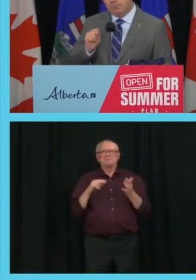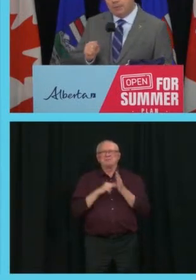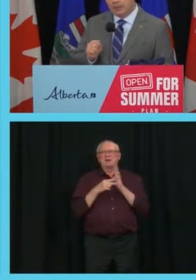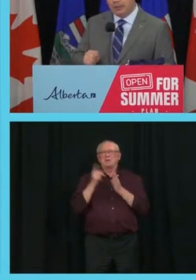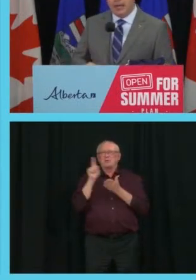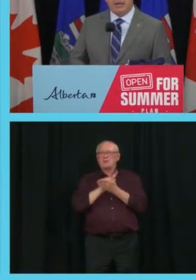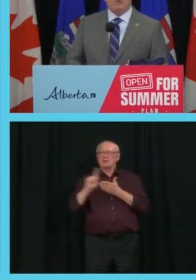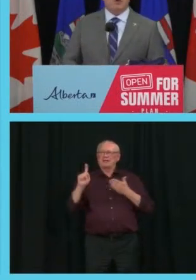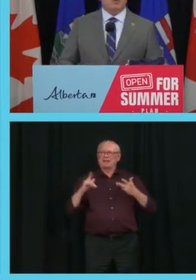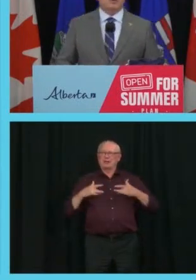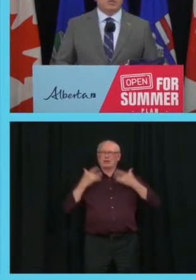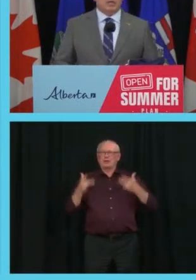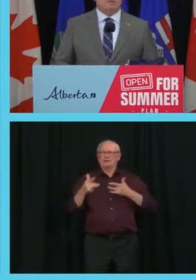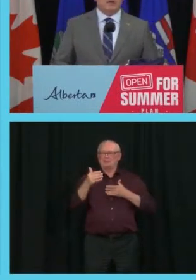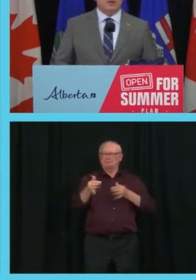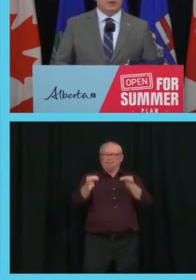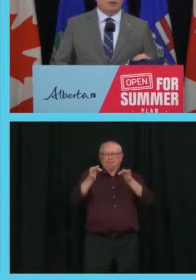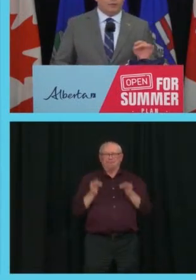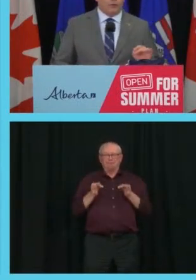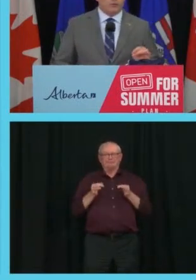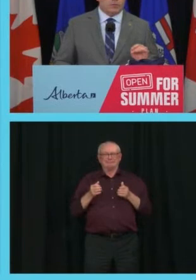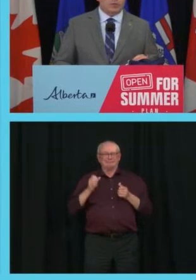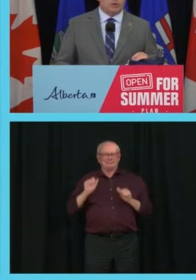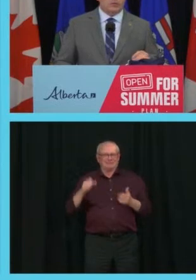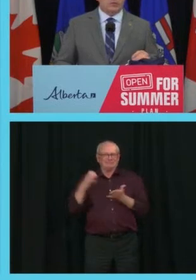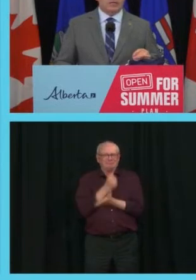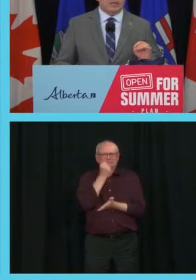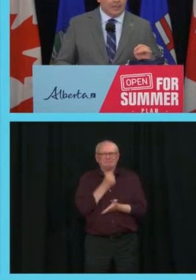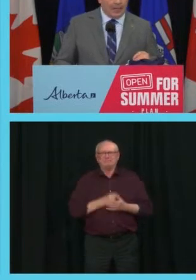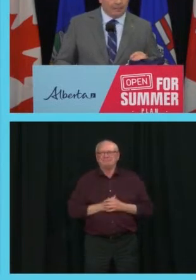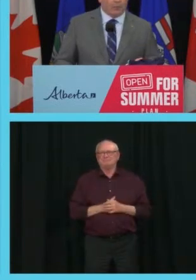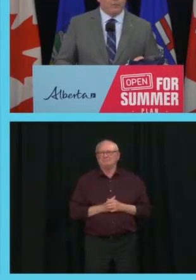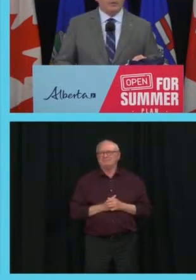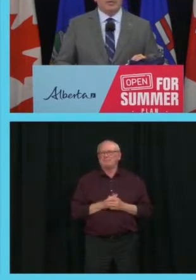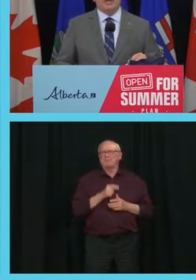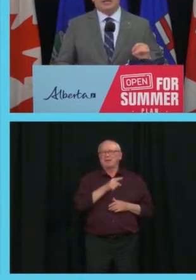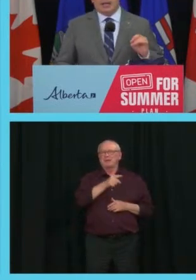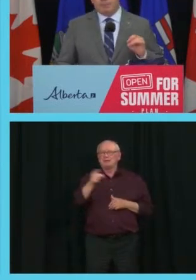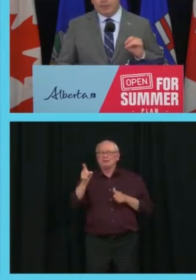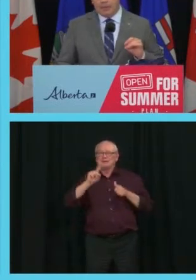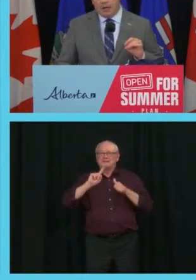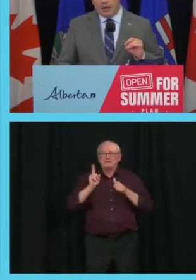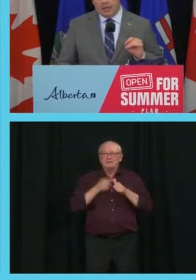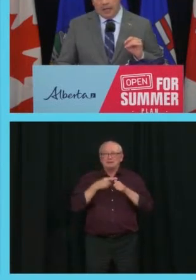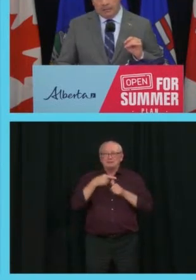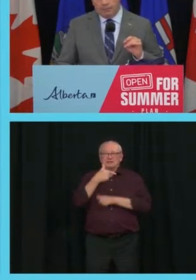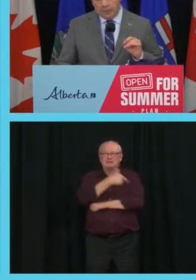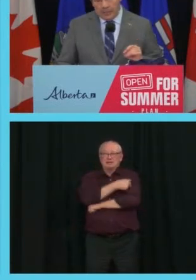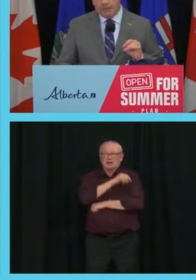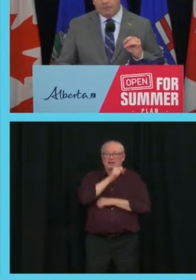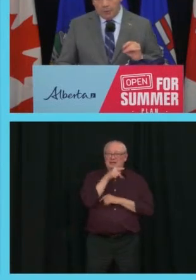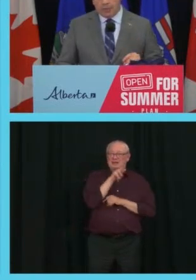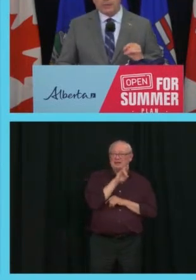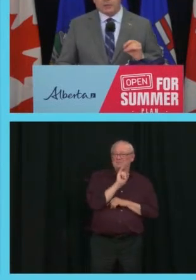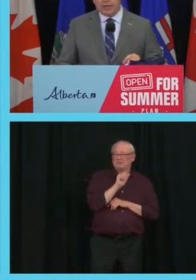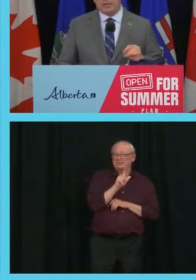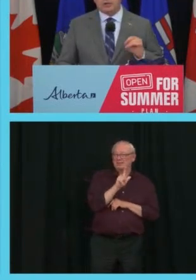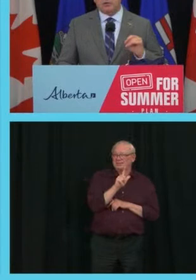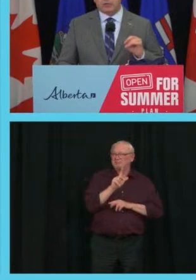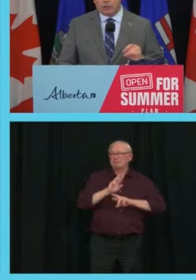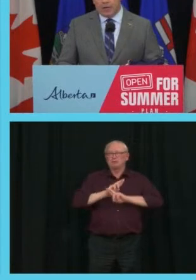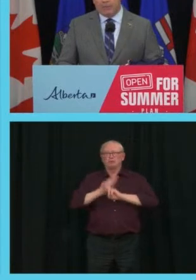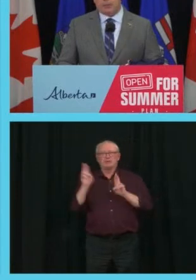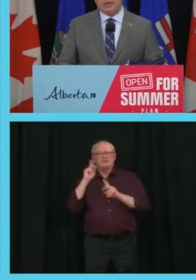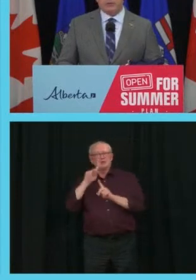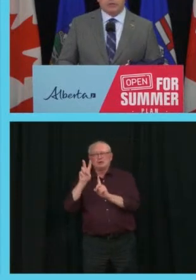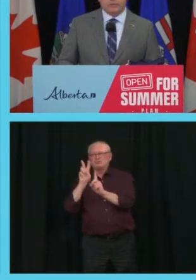Effective immediately, anyone who received their first dose in April can begin booking their second